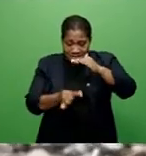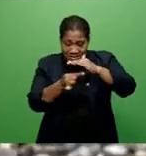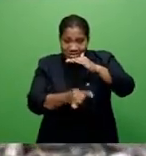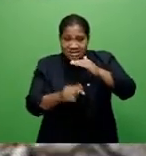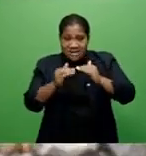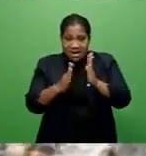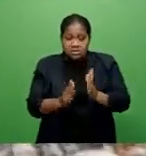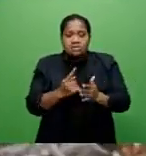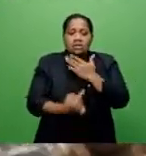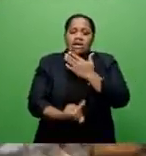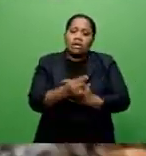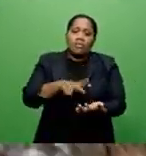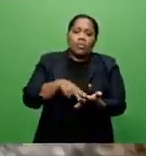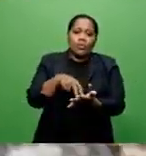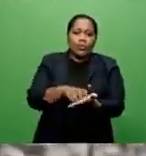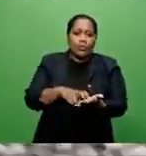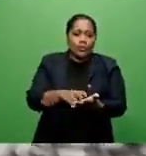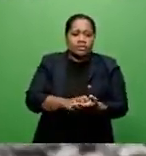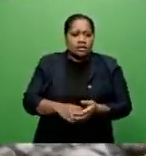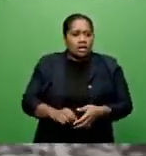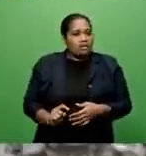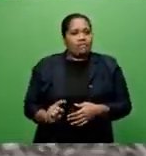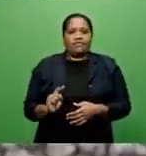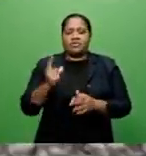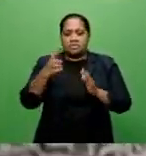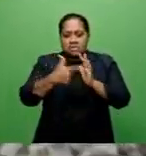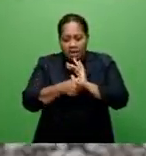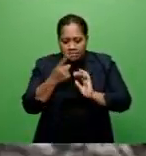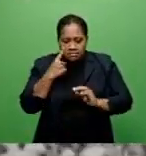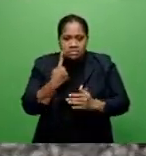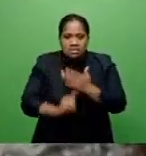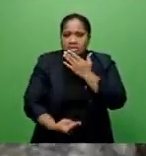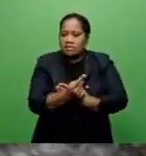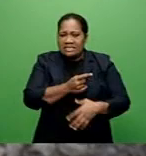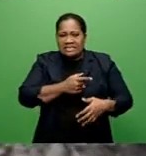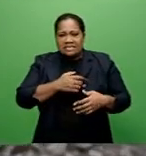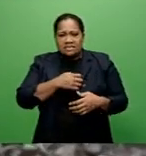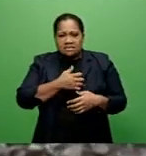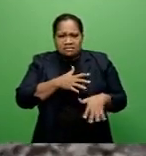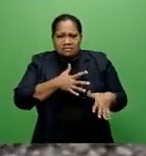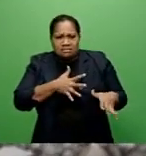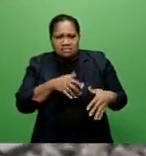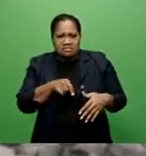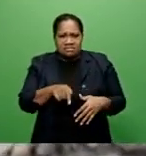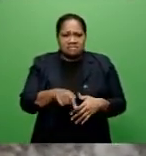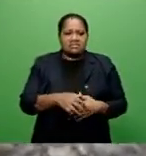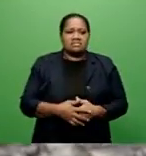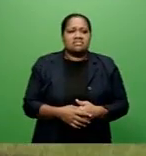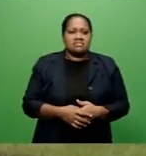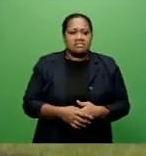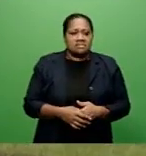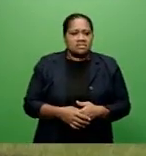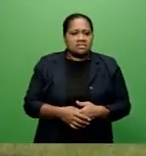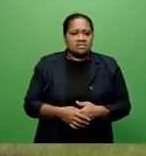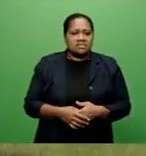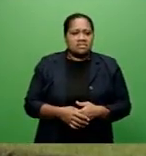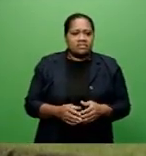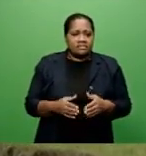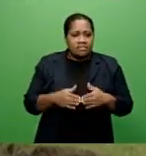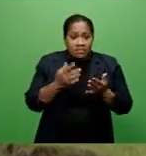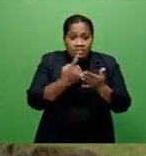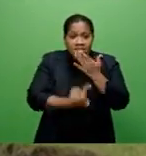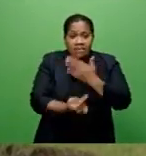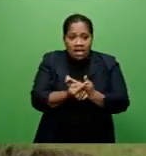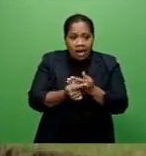first time for us to see it happen. What first started as small, narrow cracks have now expanded. They've gone